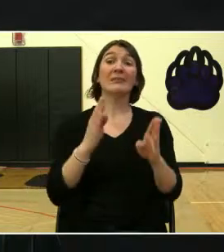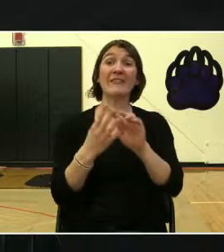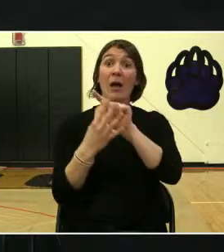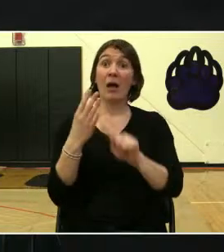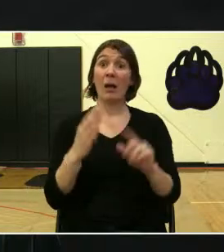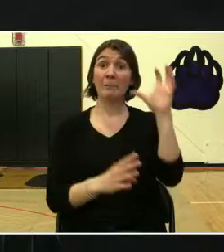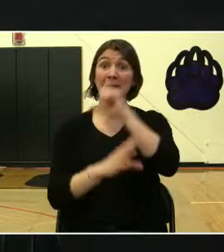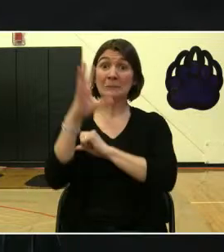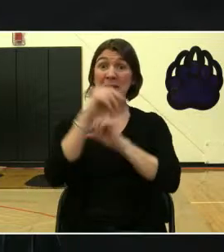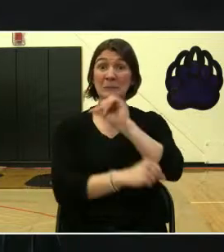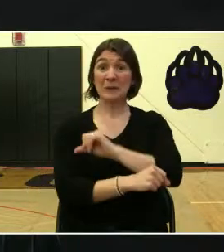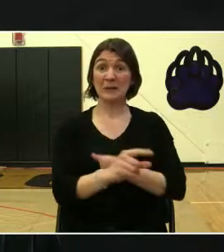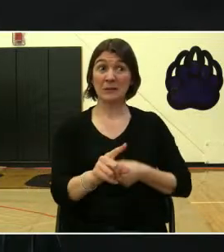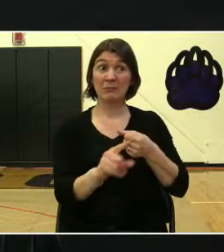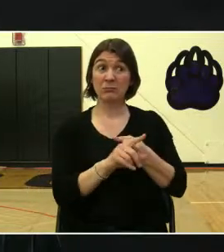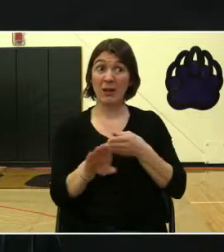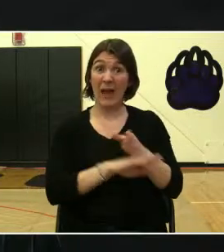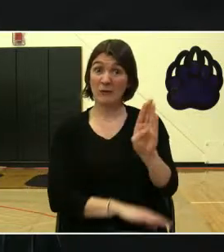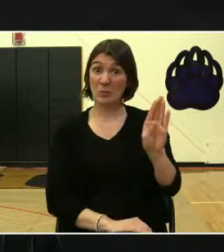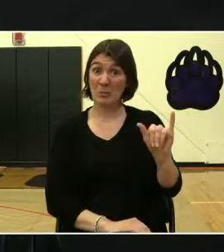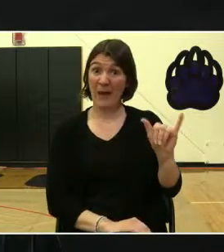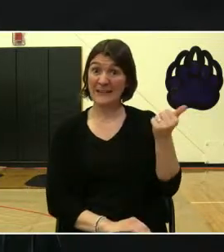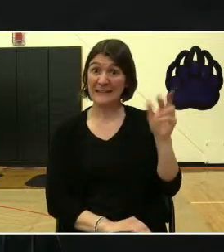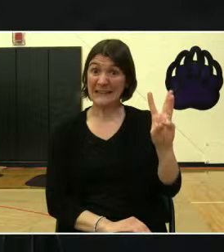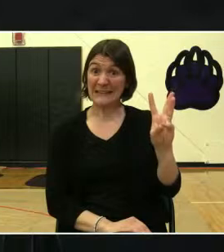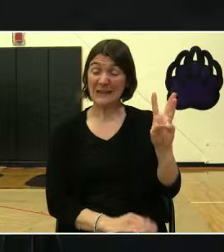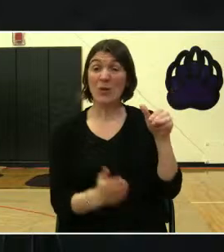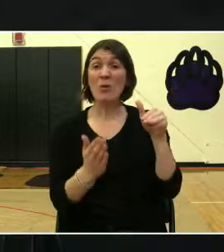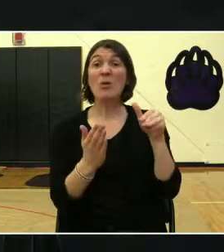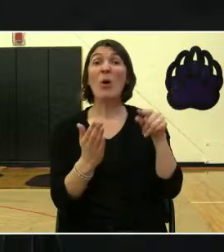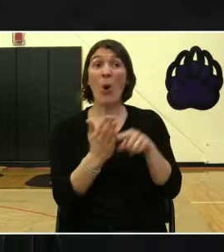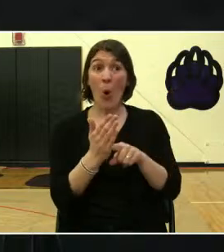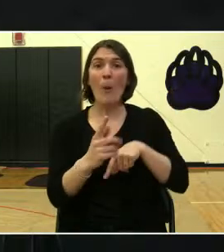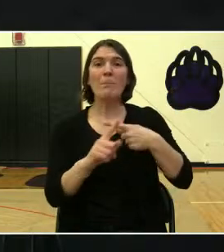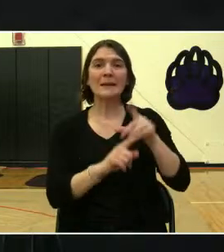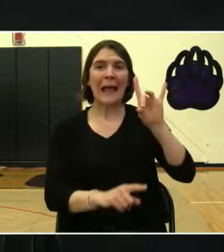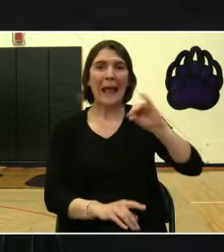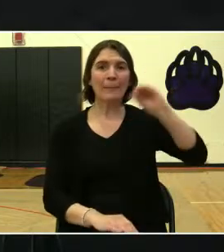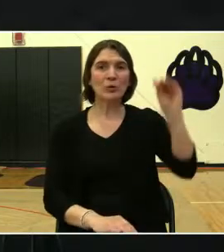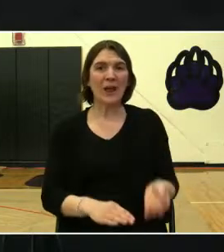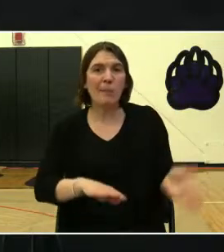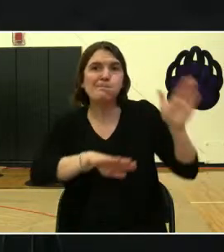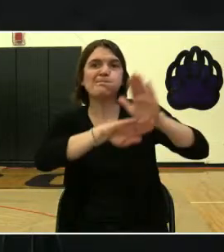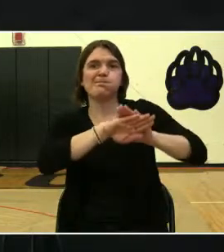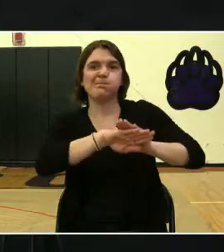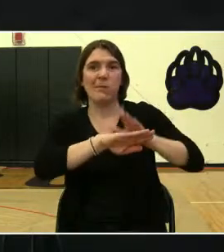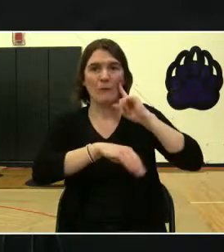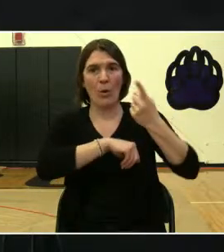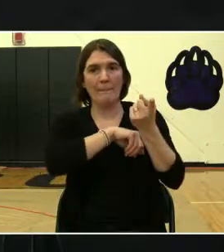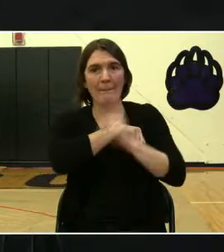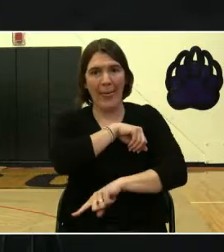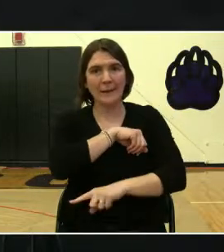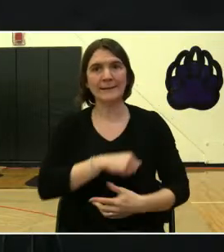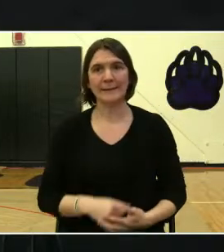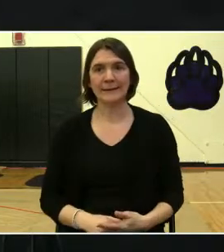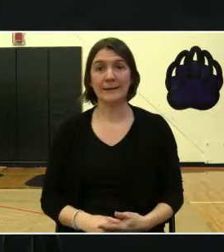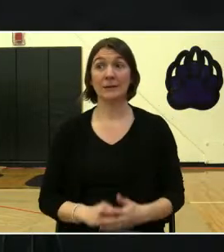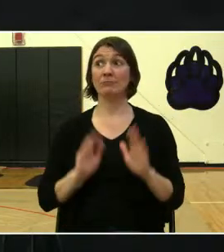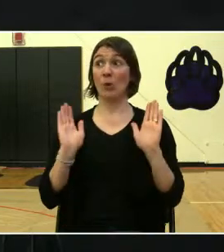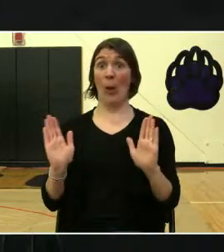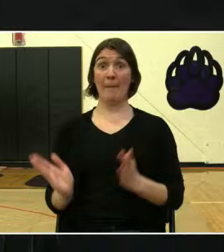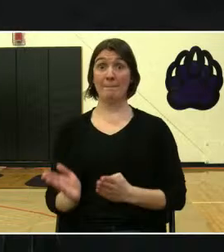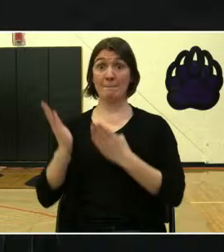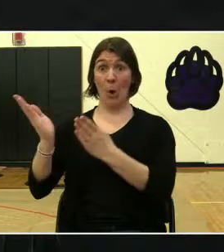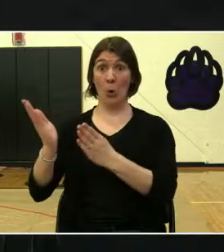penalty of 8% be charged on any overdue payment that remains due and owing on May 16 2025 with that